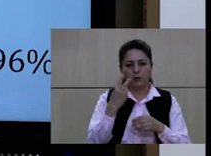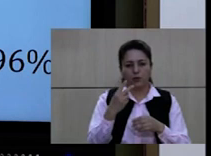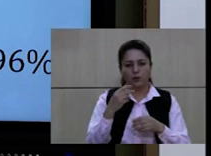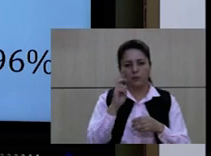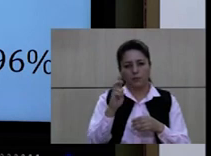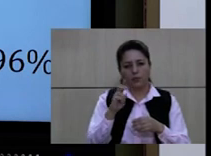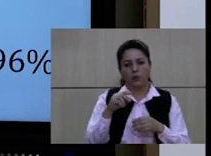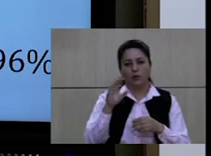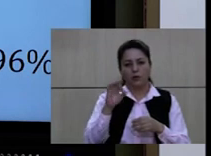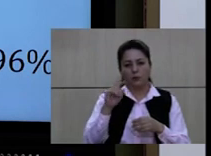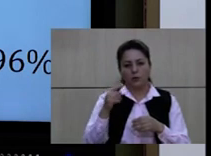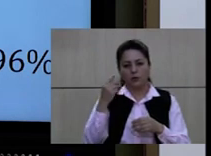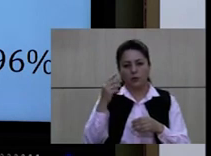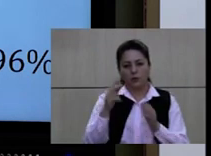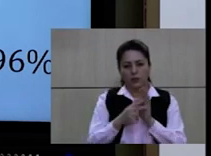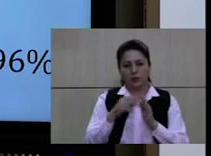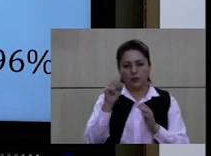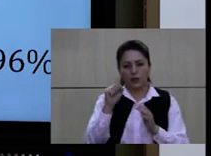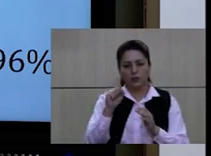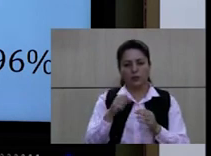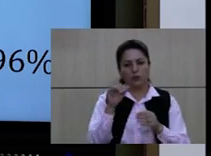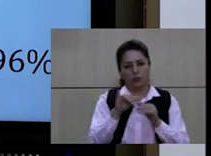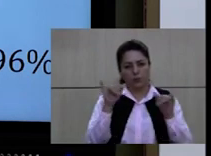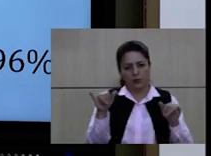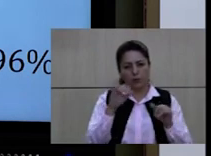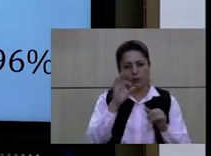B ni 0,8 A ga ko'paytirsak,